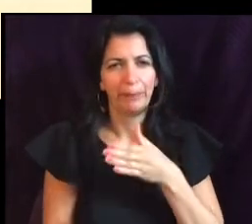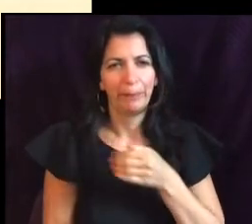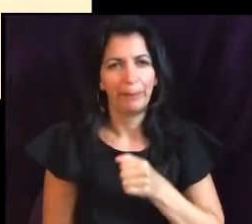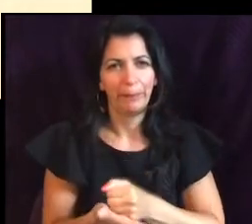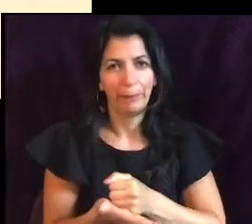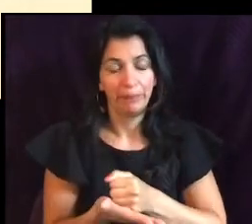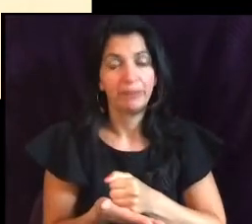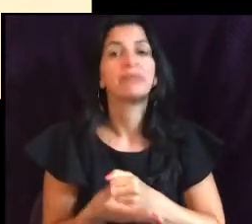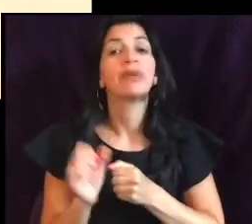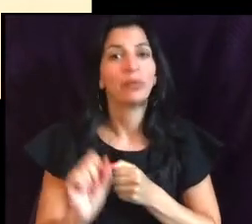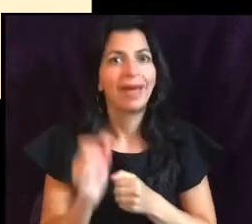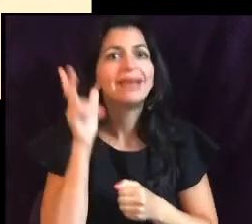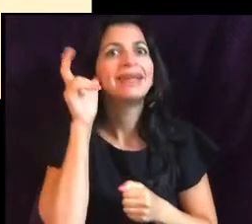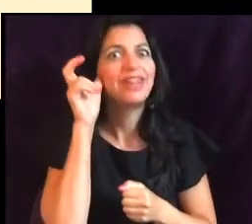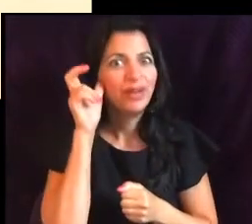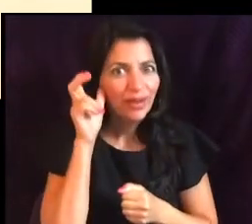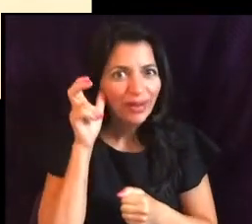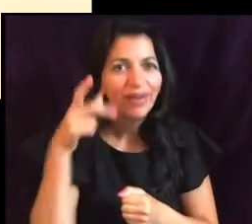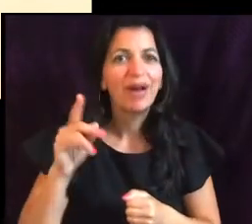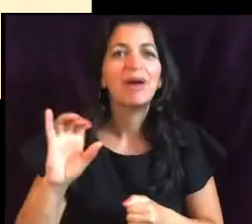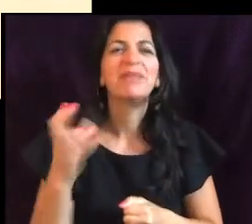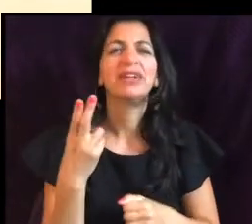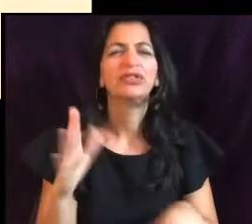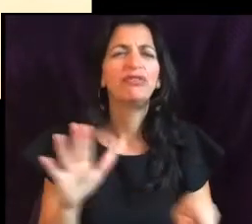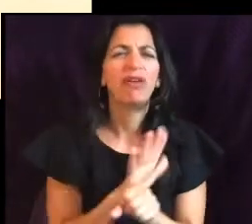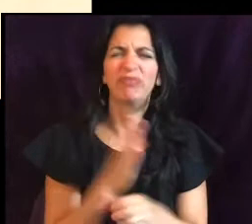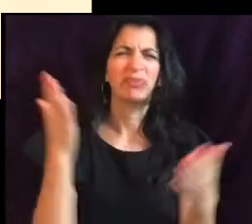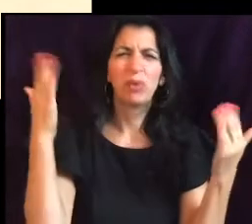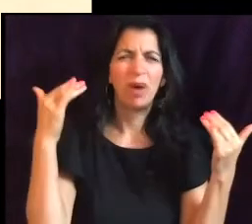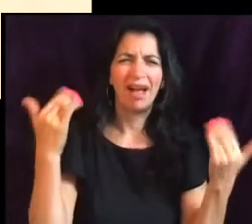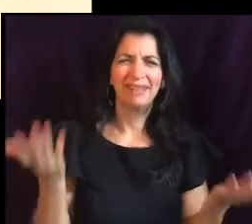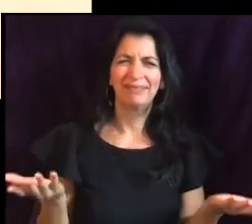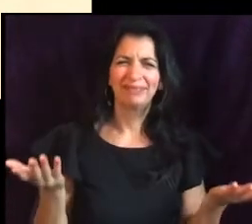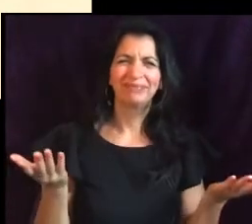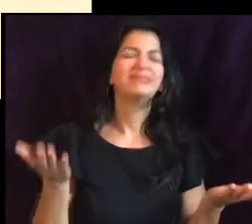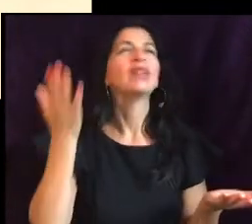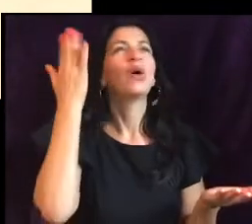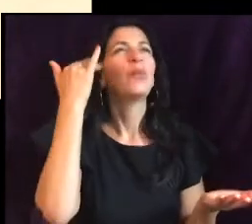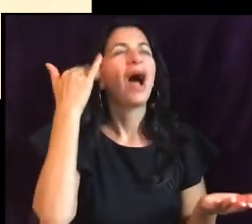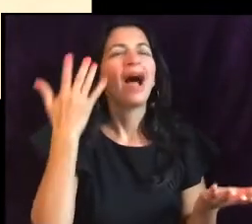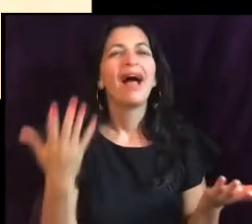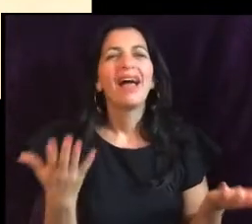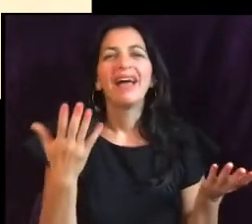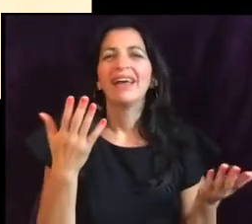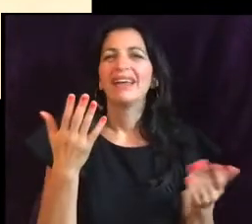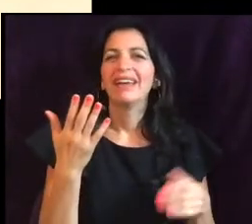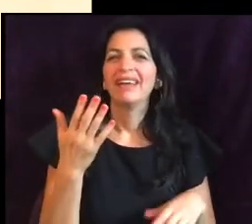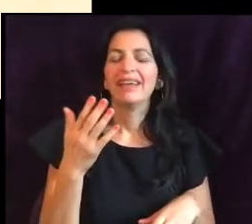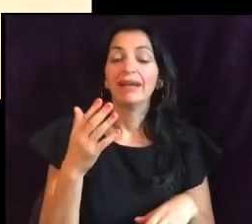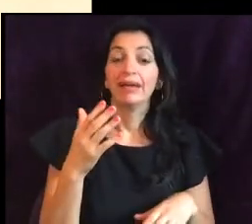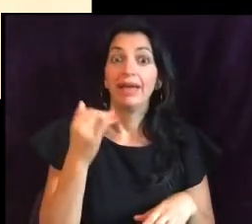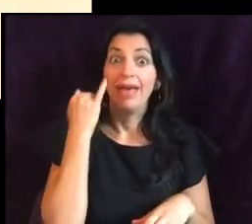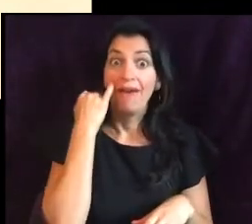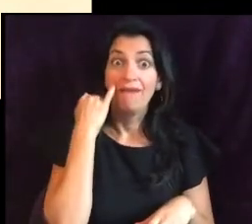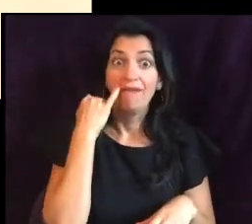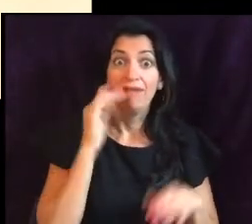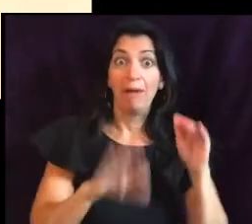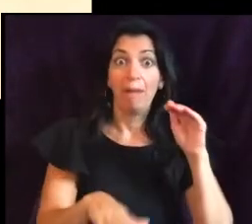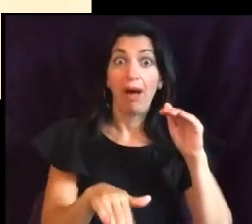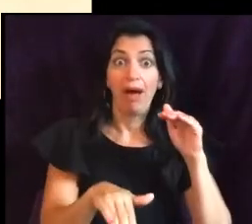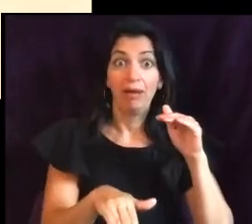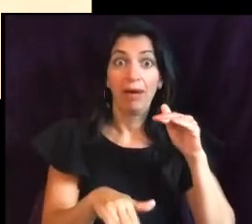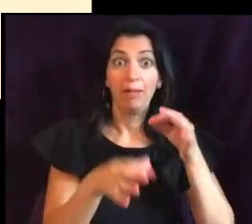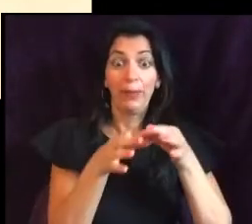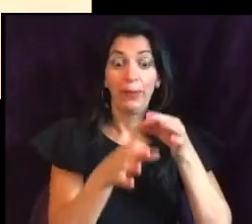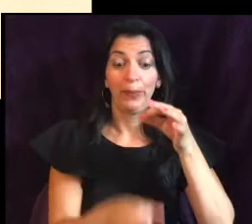pitch. Why is that happening? Why is the air, when it's covered in the tube, making